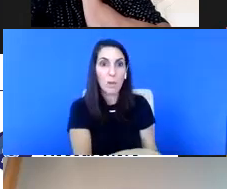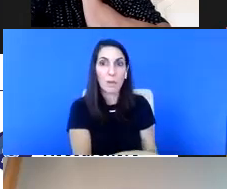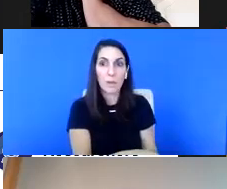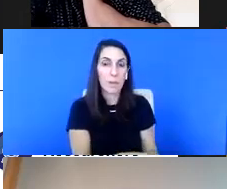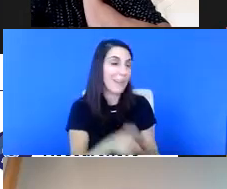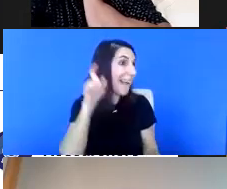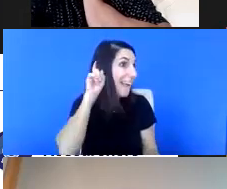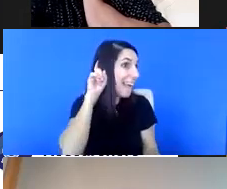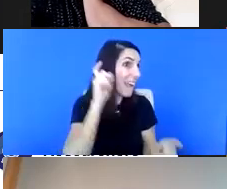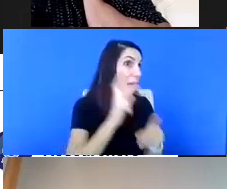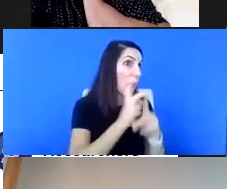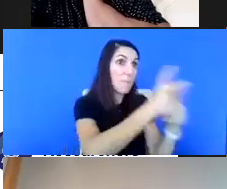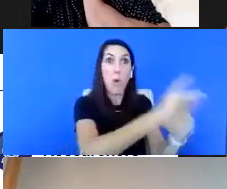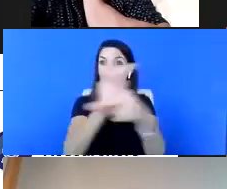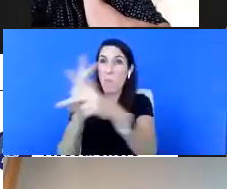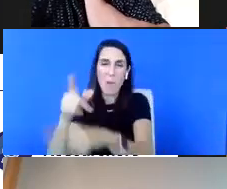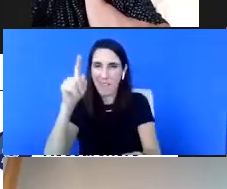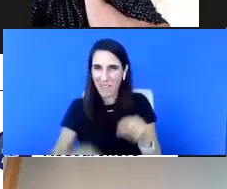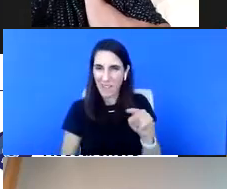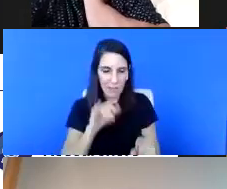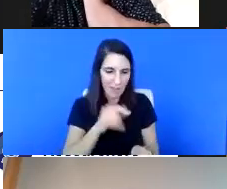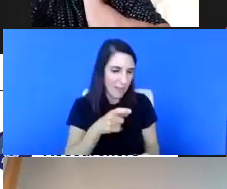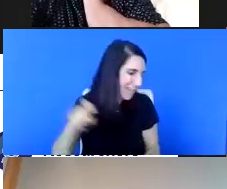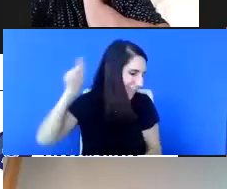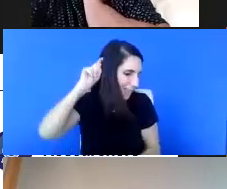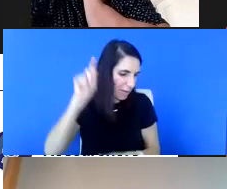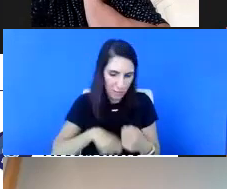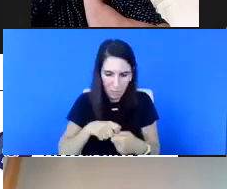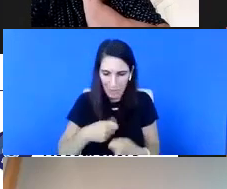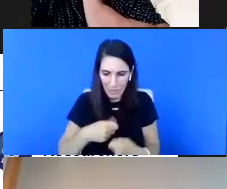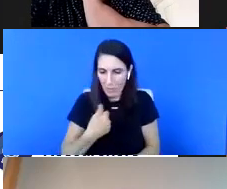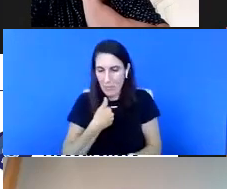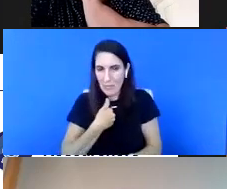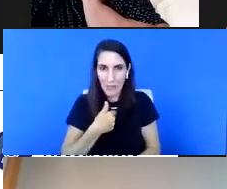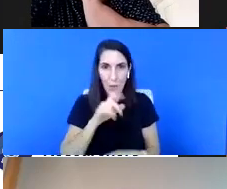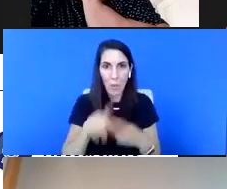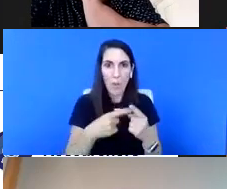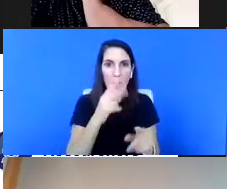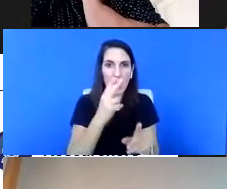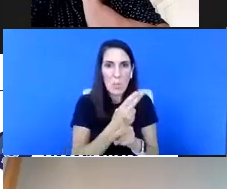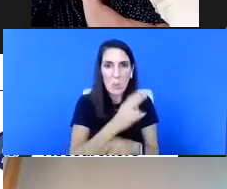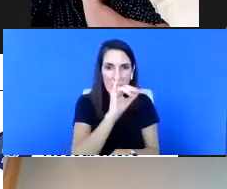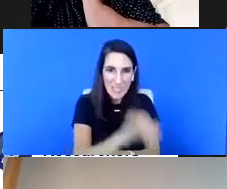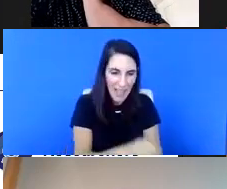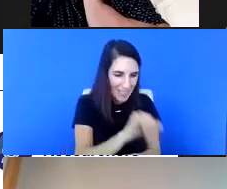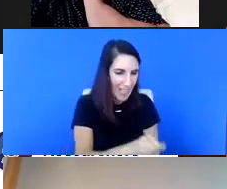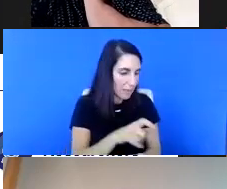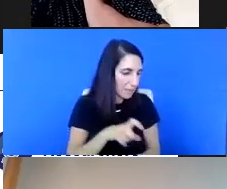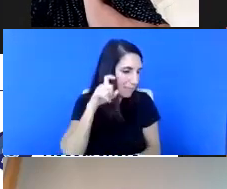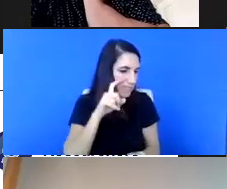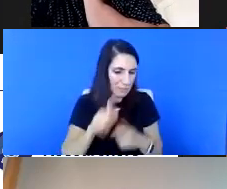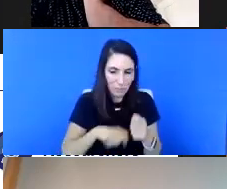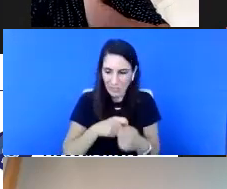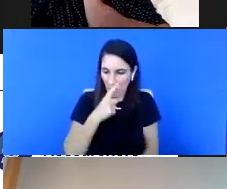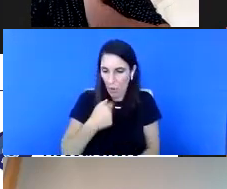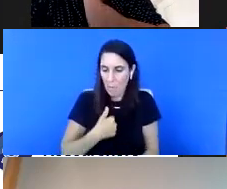have them recognize, when they use these types of devices, that they are specific to that person.